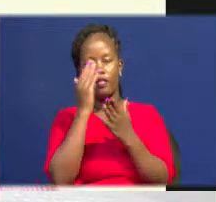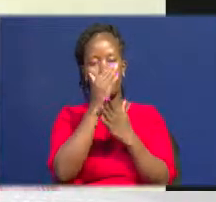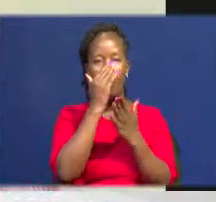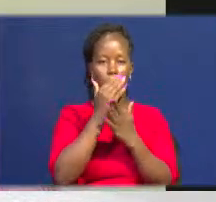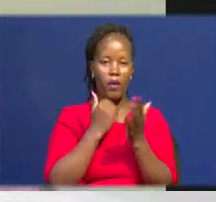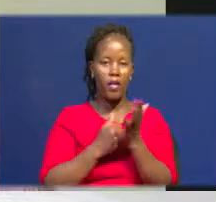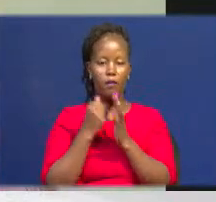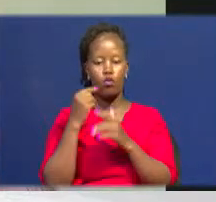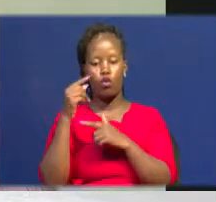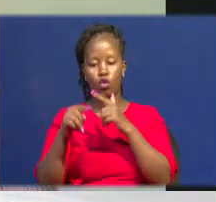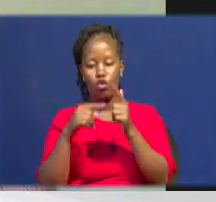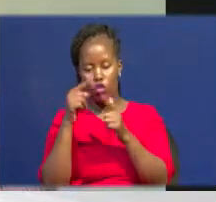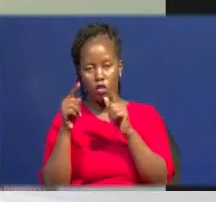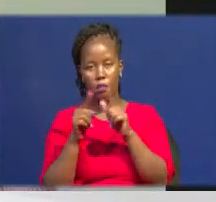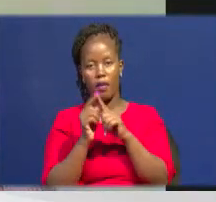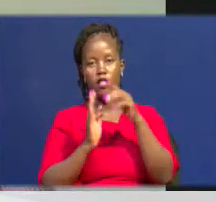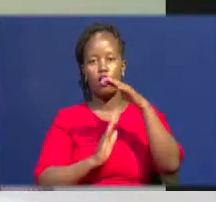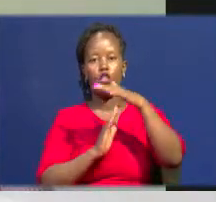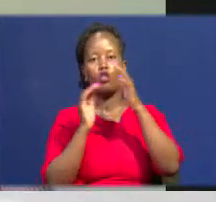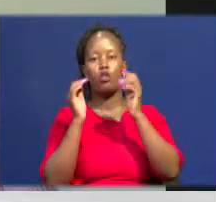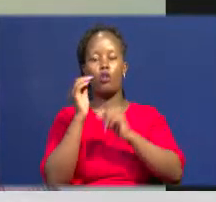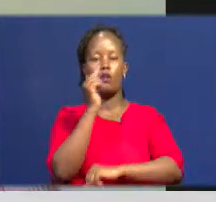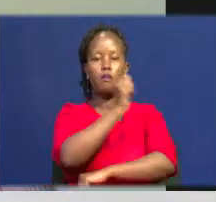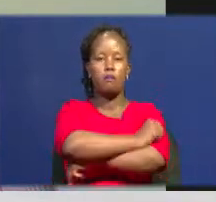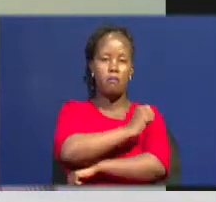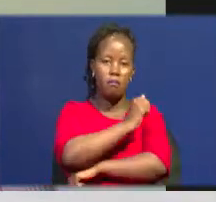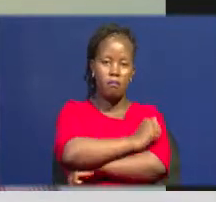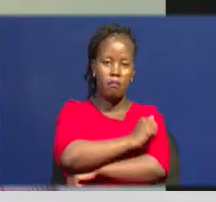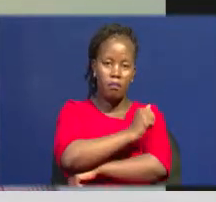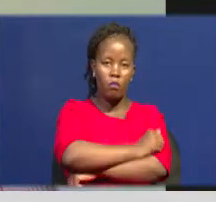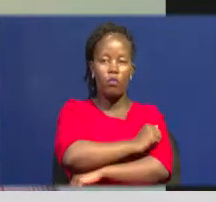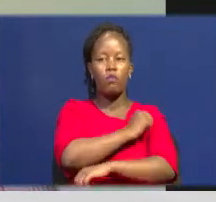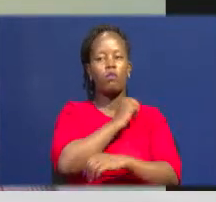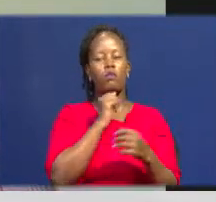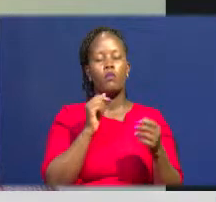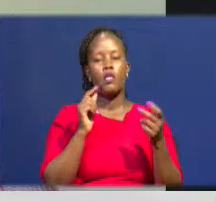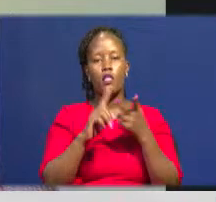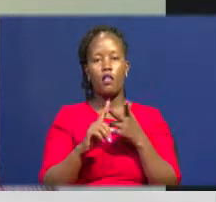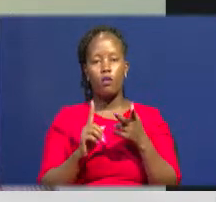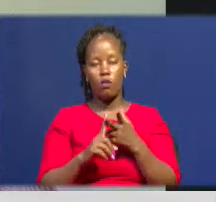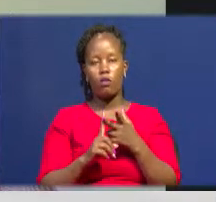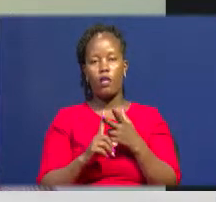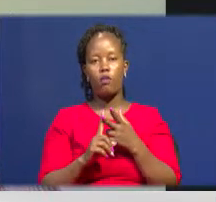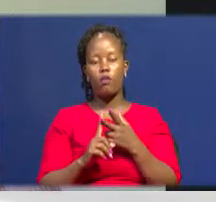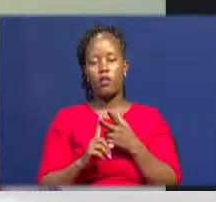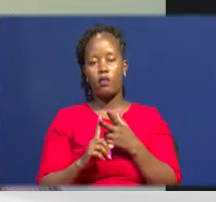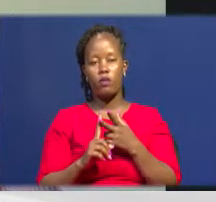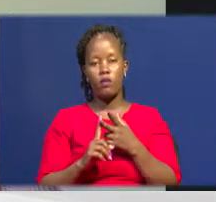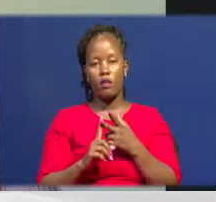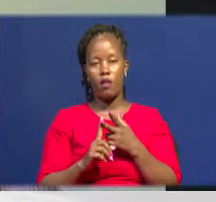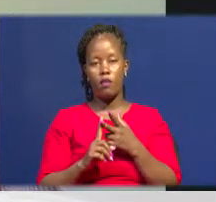the senior school. And right now, as we're speaking this year, I think this is the pioneer year for JSS